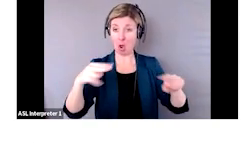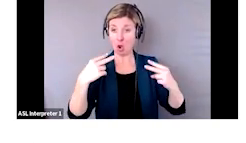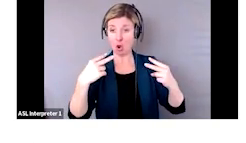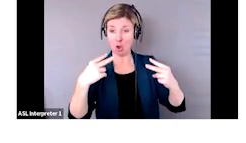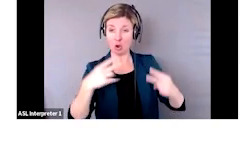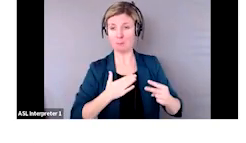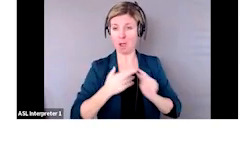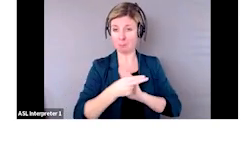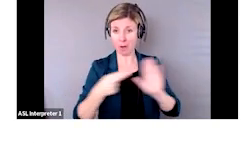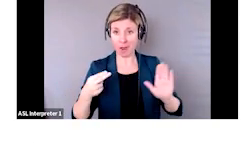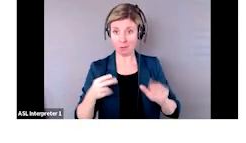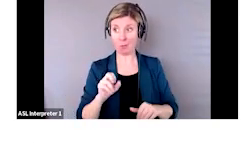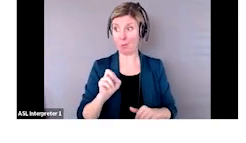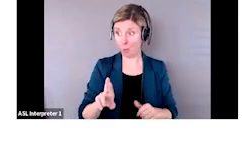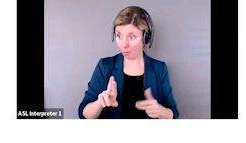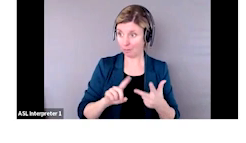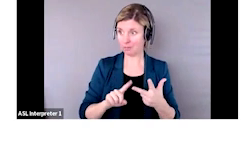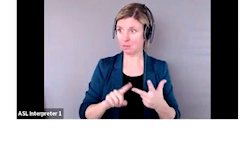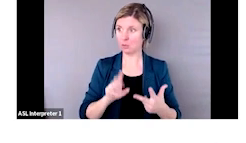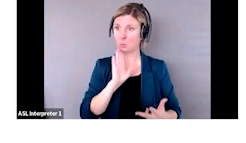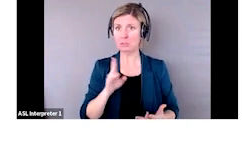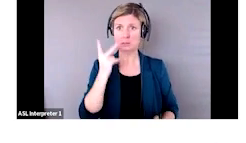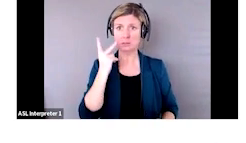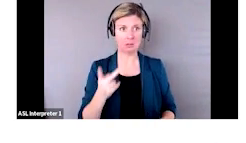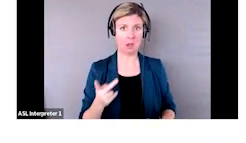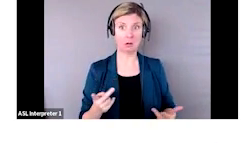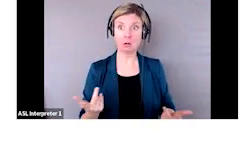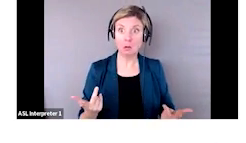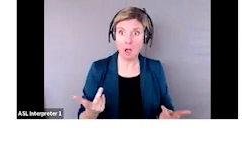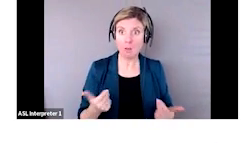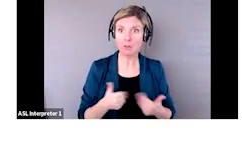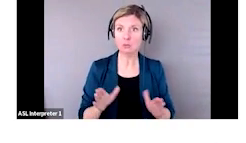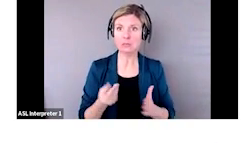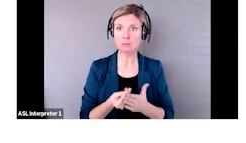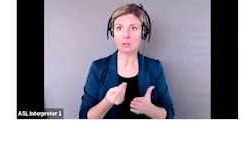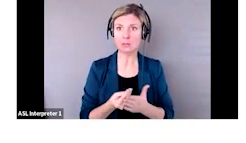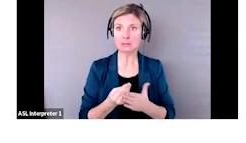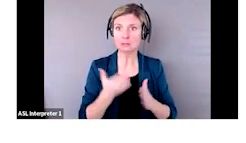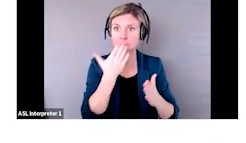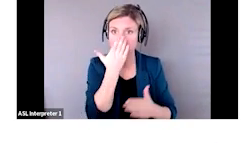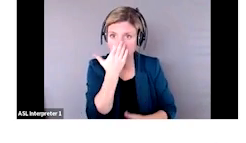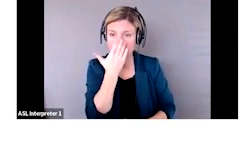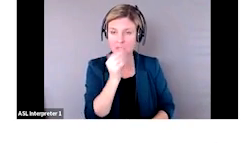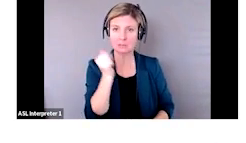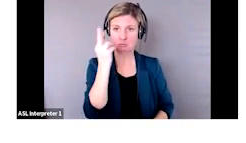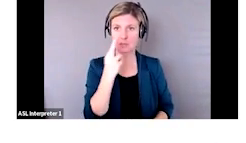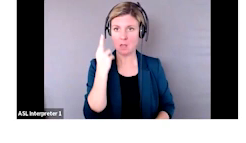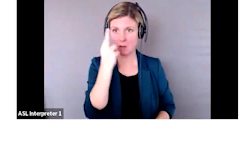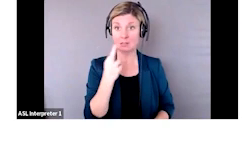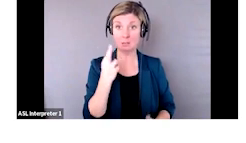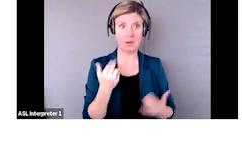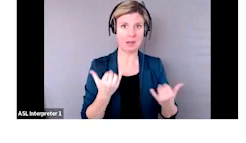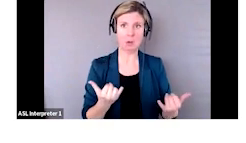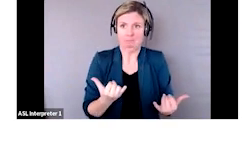losing a ton of money and not even realize it until it's too late. Okay. So